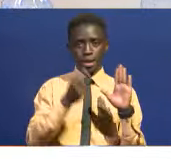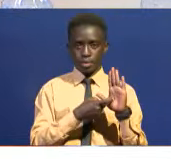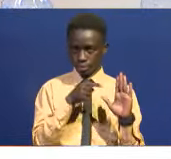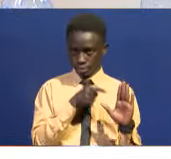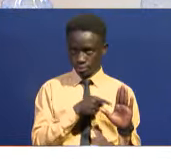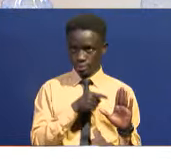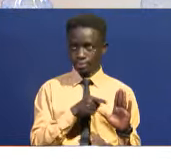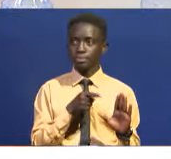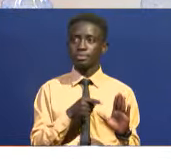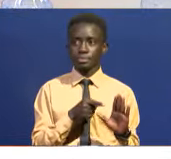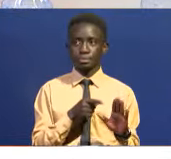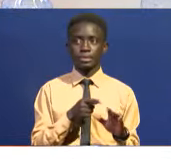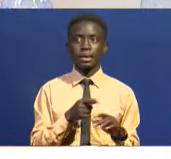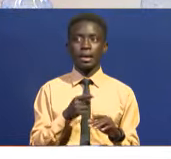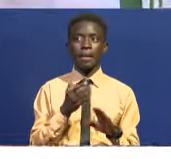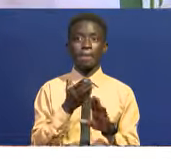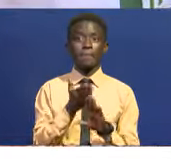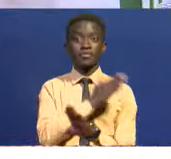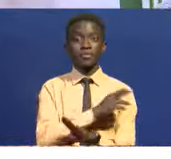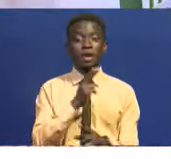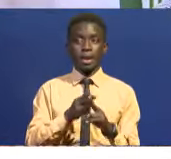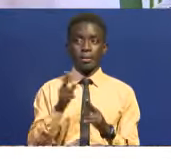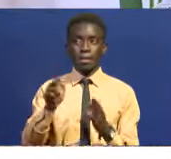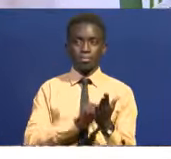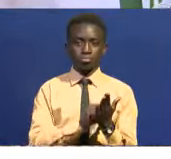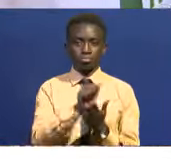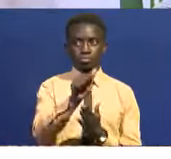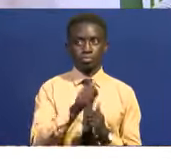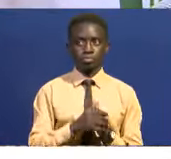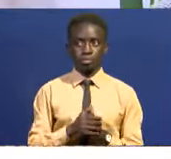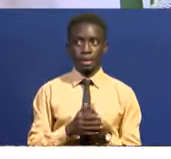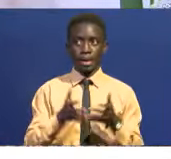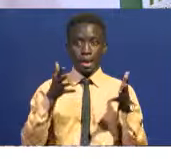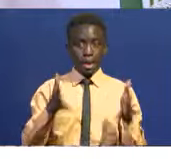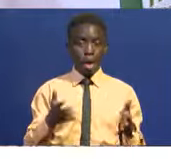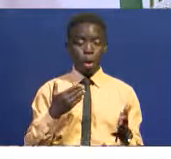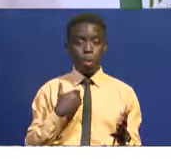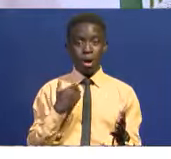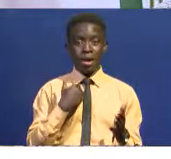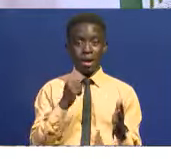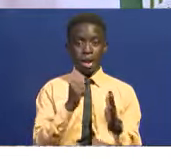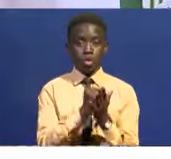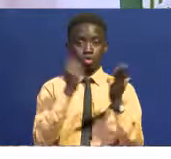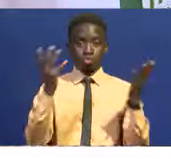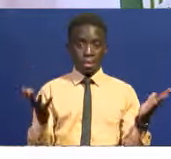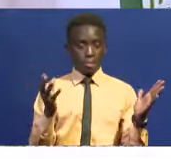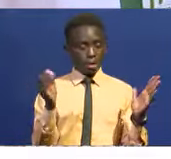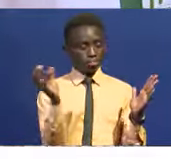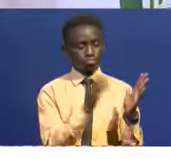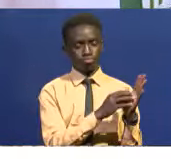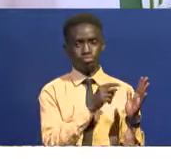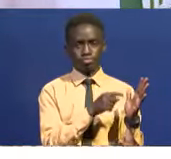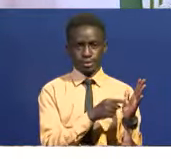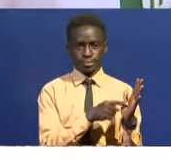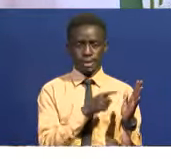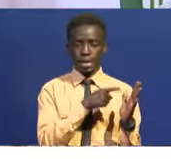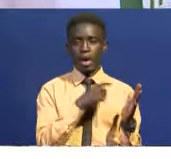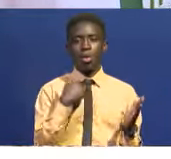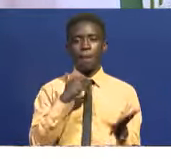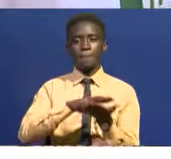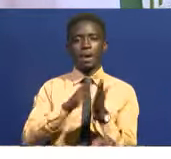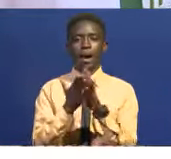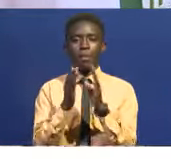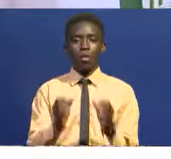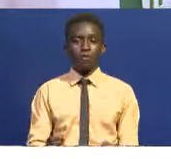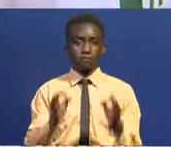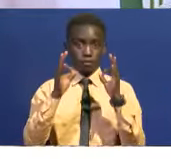by members of public before their names are published. We are prompting to do gazettement of the same so that this can be official. In fact, in